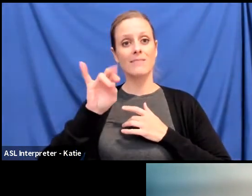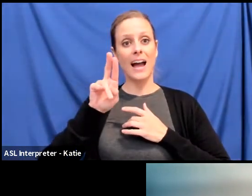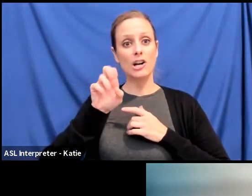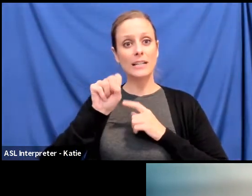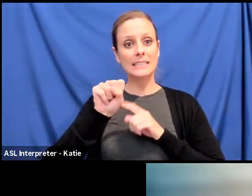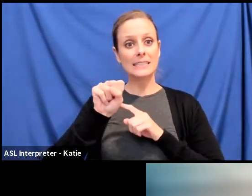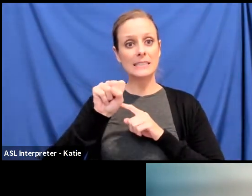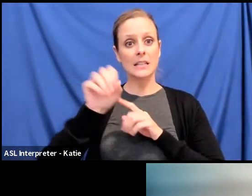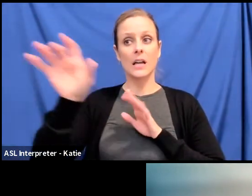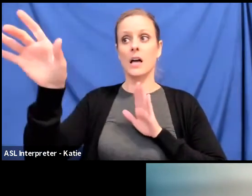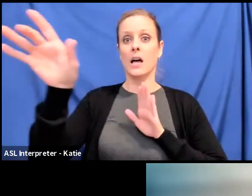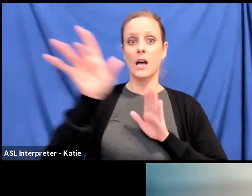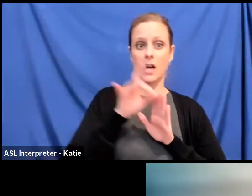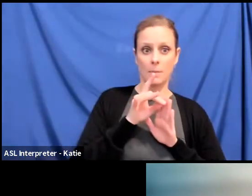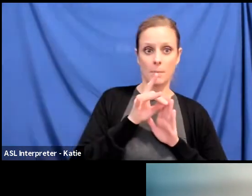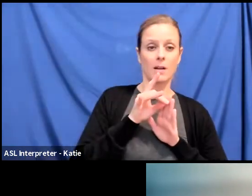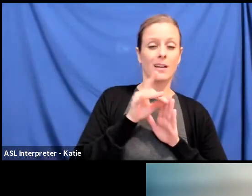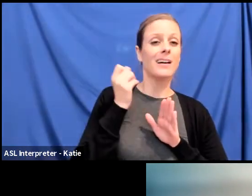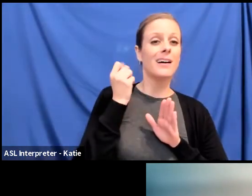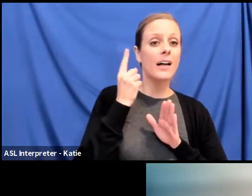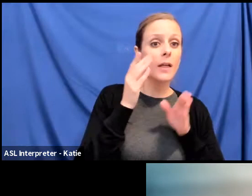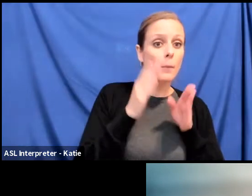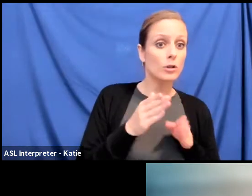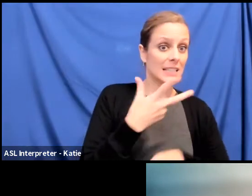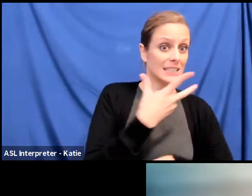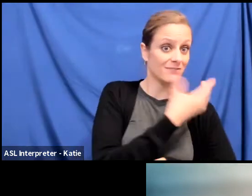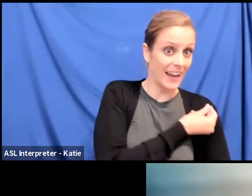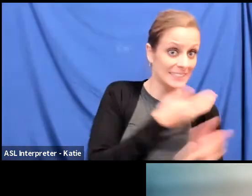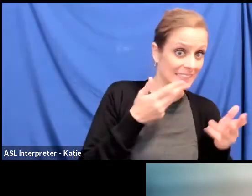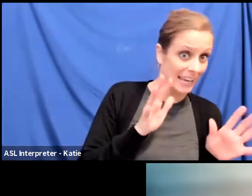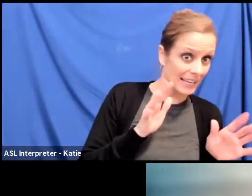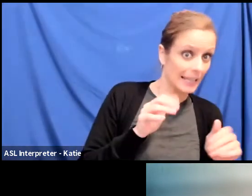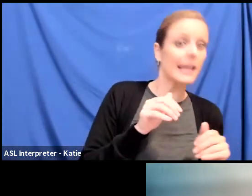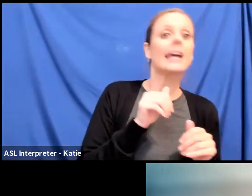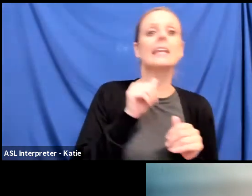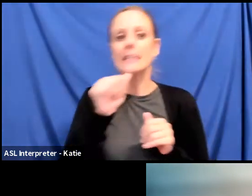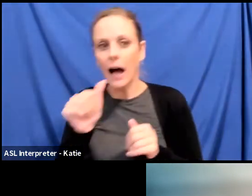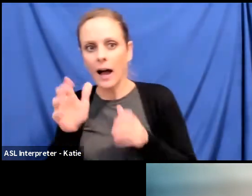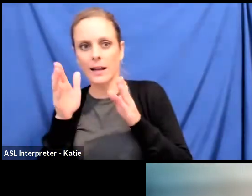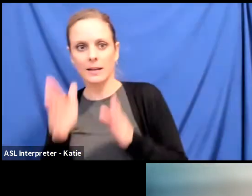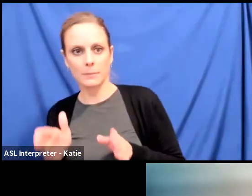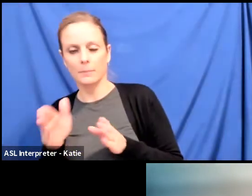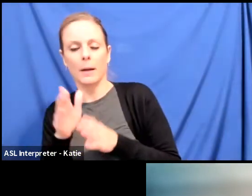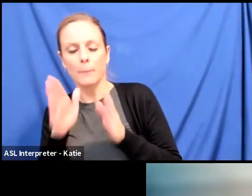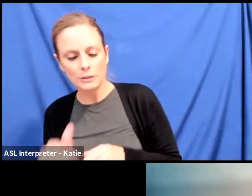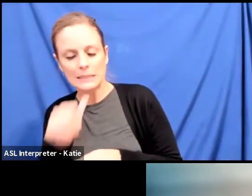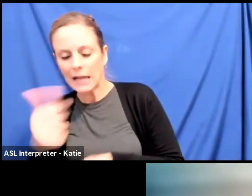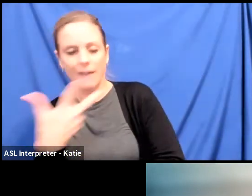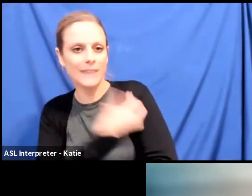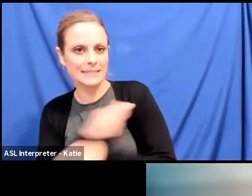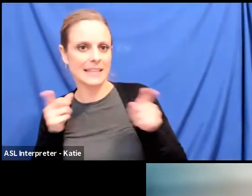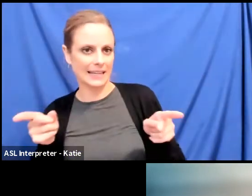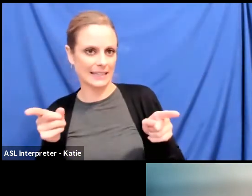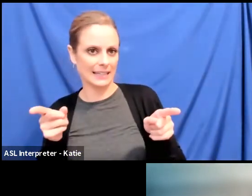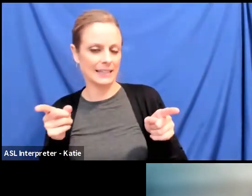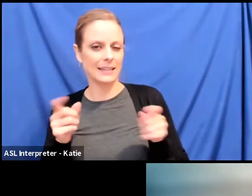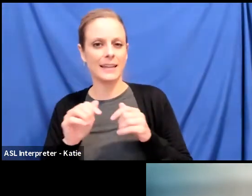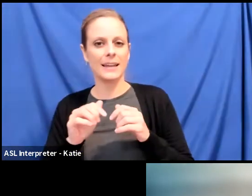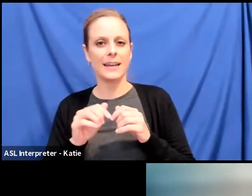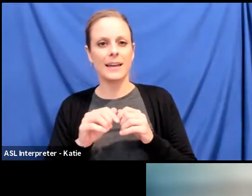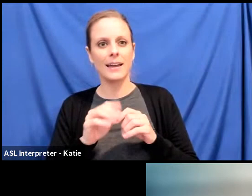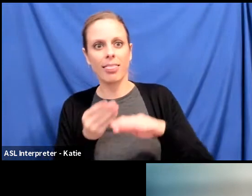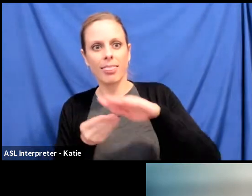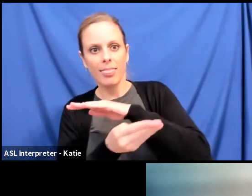is vaccinated versus is not vaccinated. And with this, we really hope to illuminate how the vaccine protects us from the virus. The second